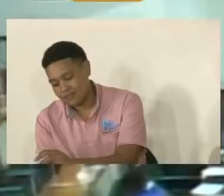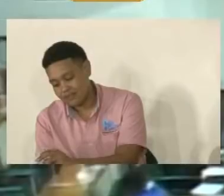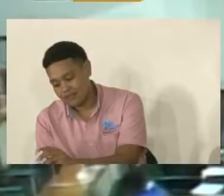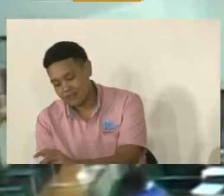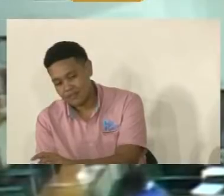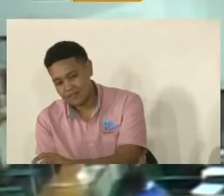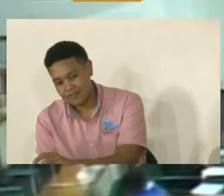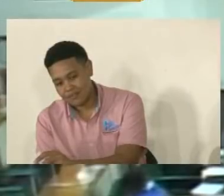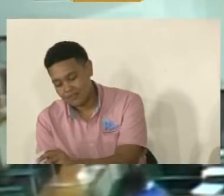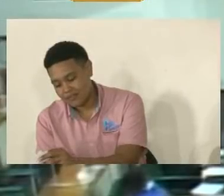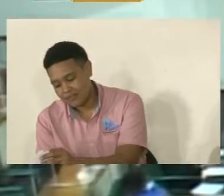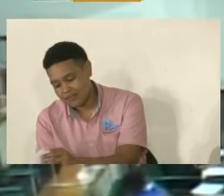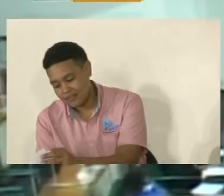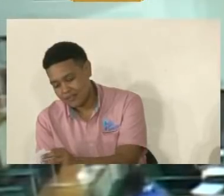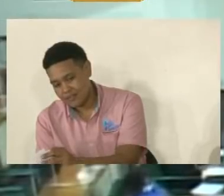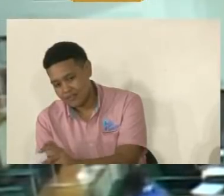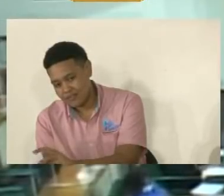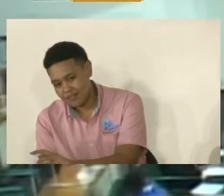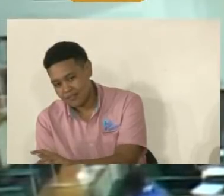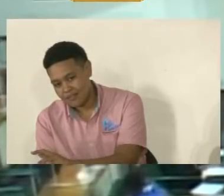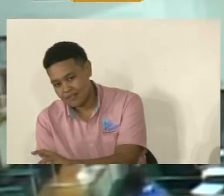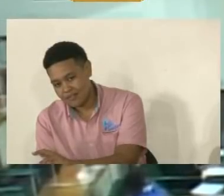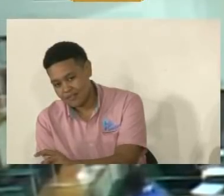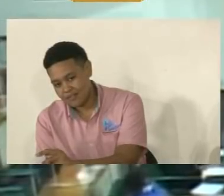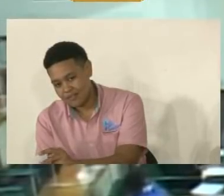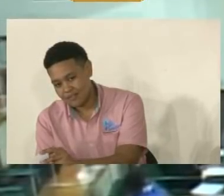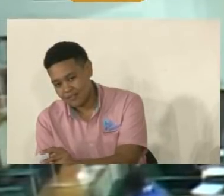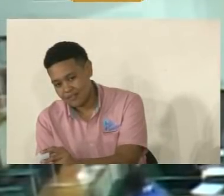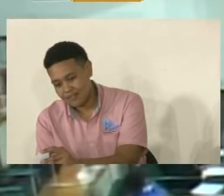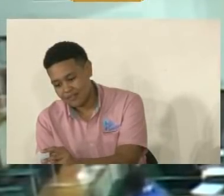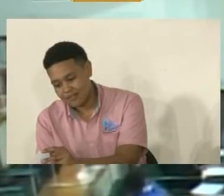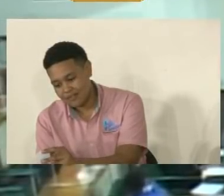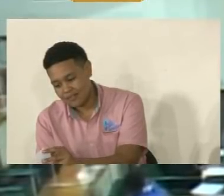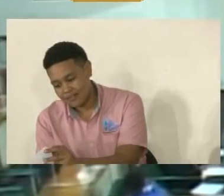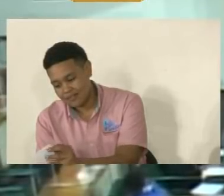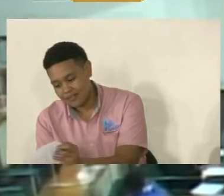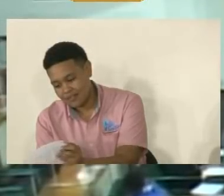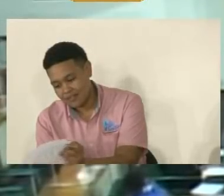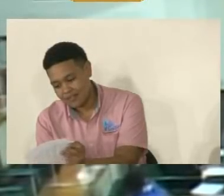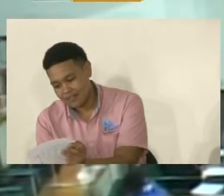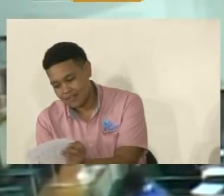Okay. I hope we can continue to the end.